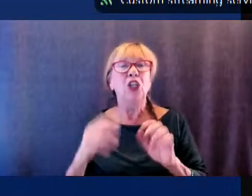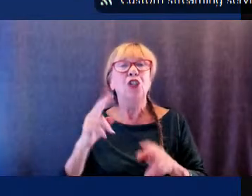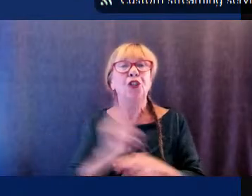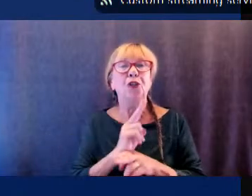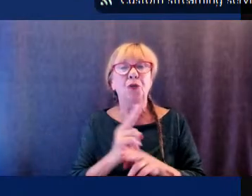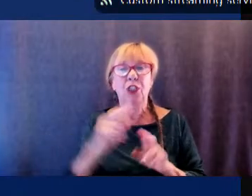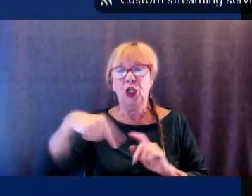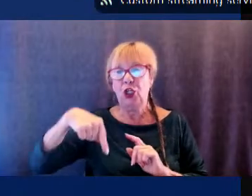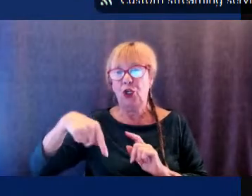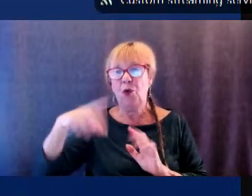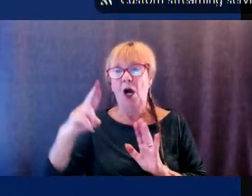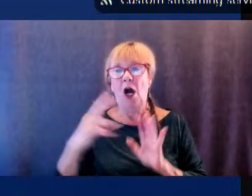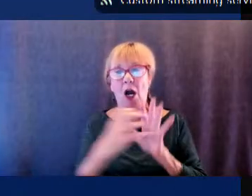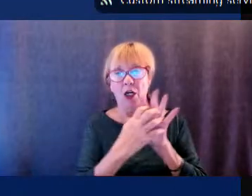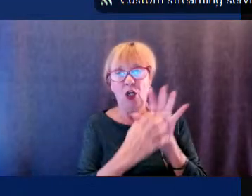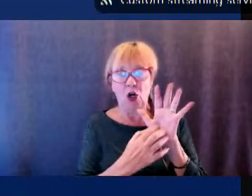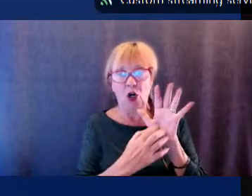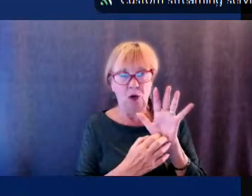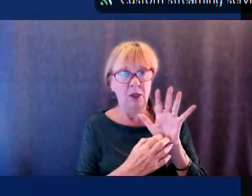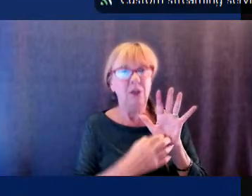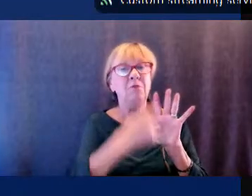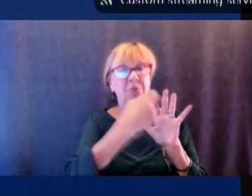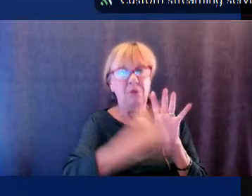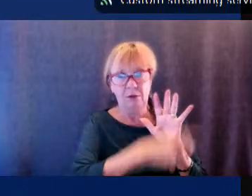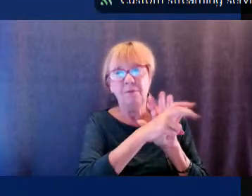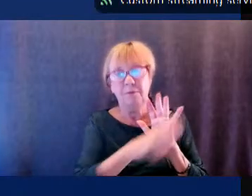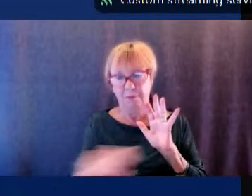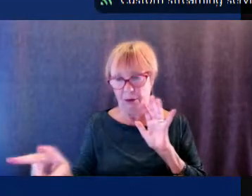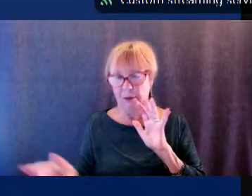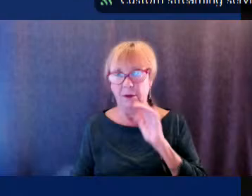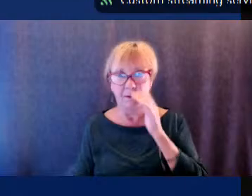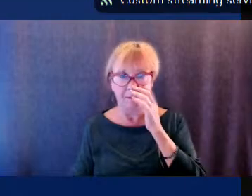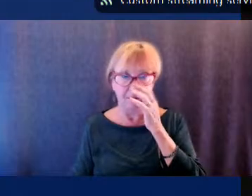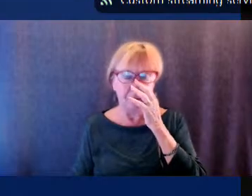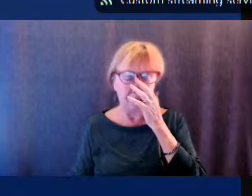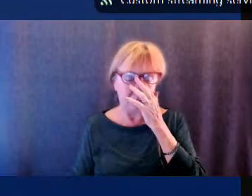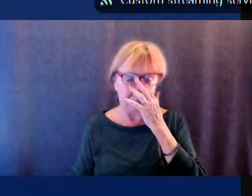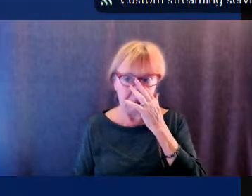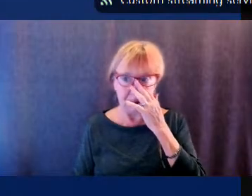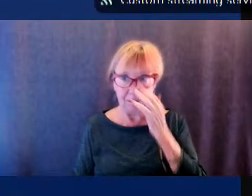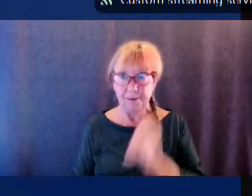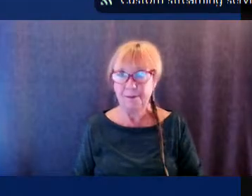duration of the response to the first question, and then we will take it down.